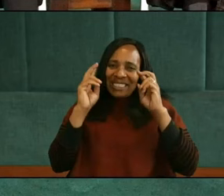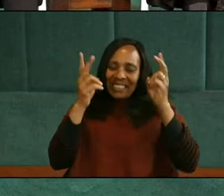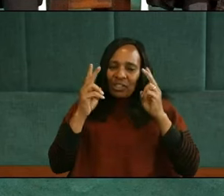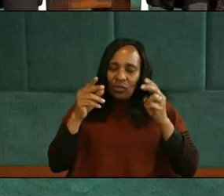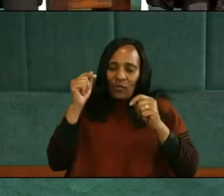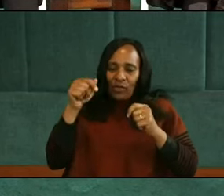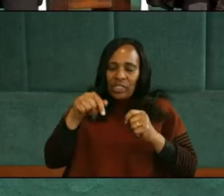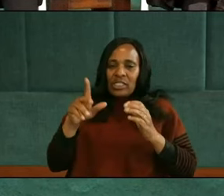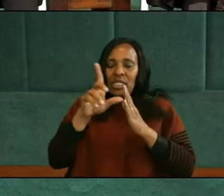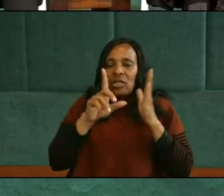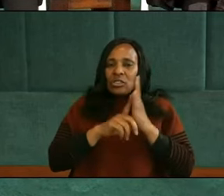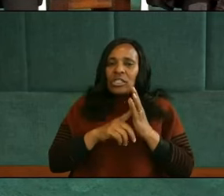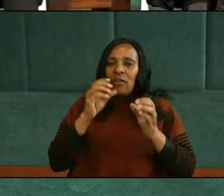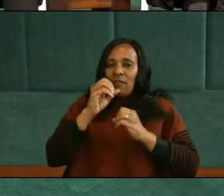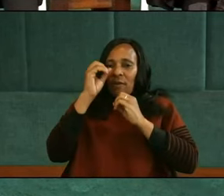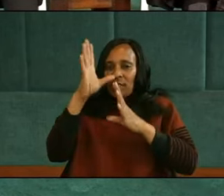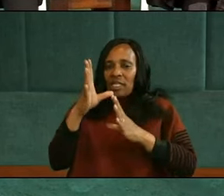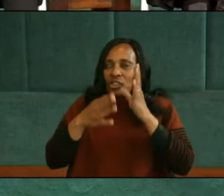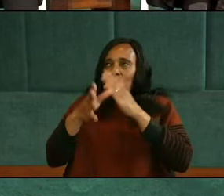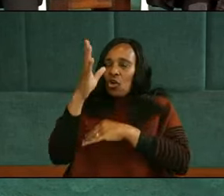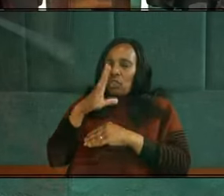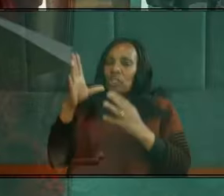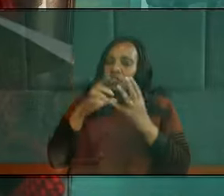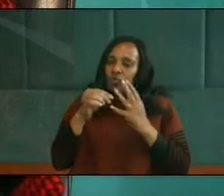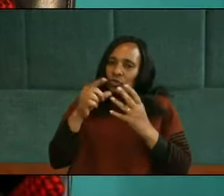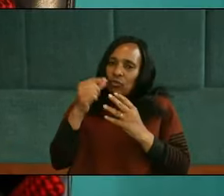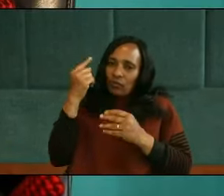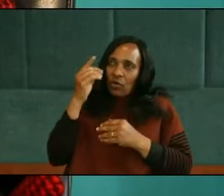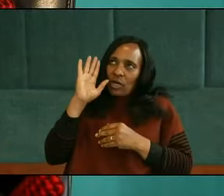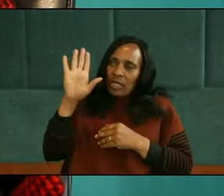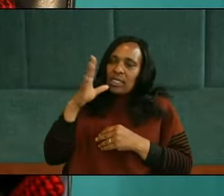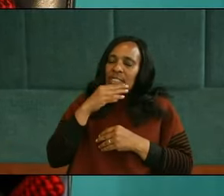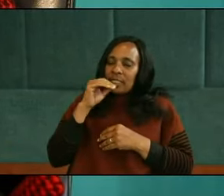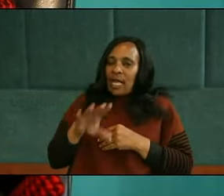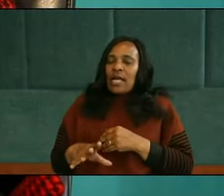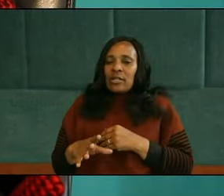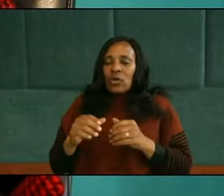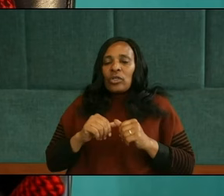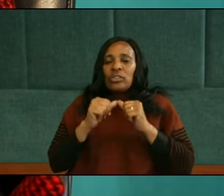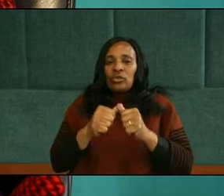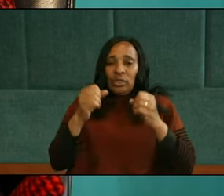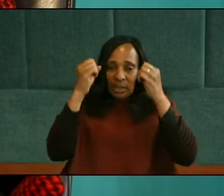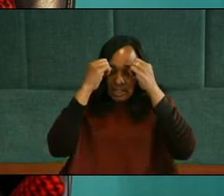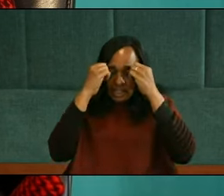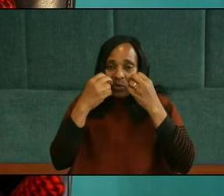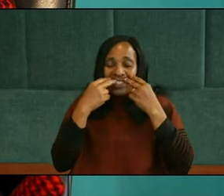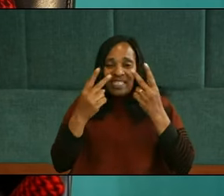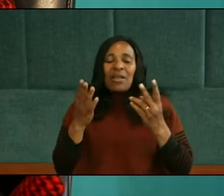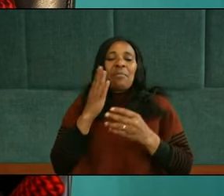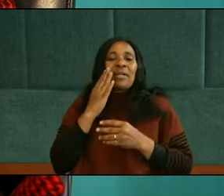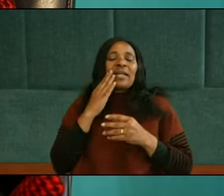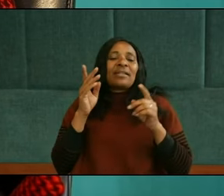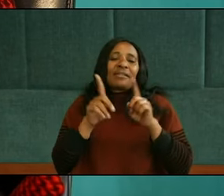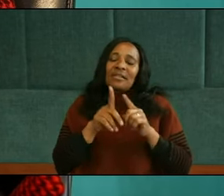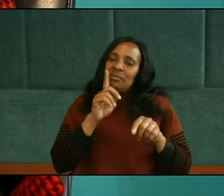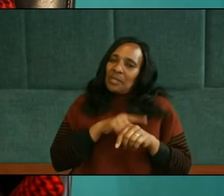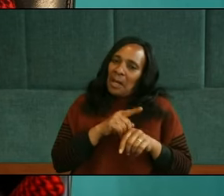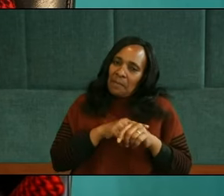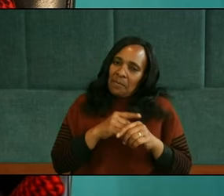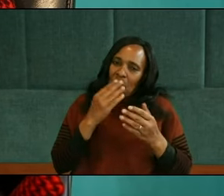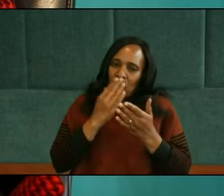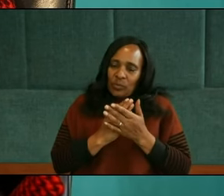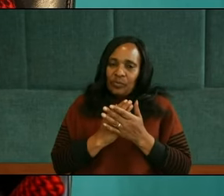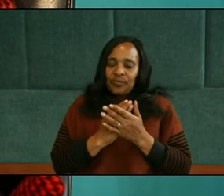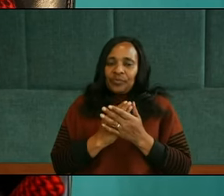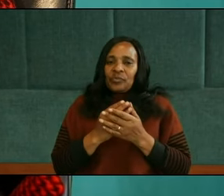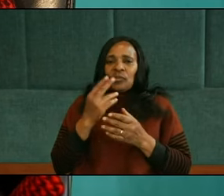for this lesson is The Fathers God Chose for His Son. And even as we continue studying, we'll see the mothers as well, right? And